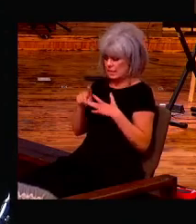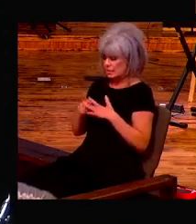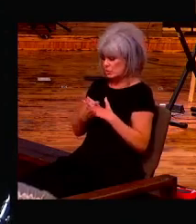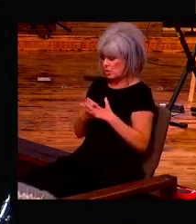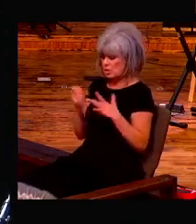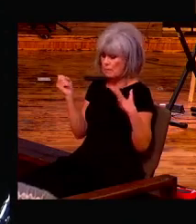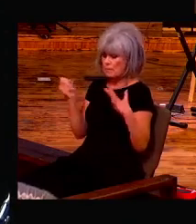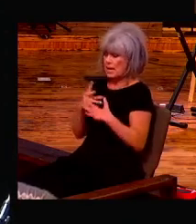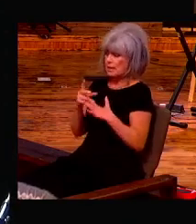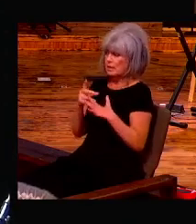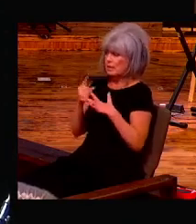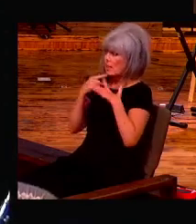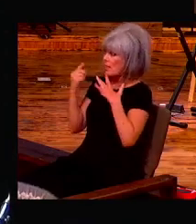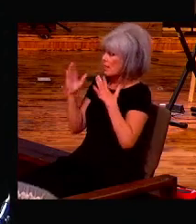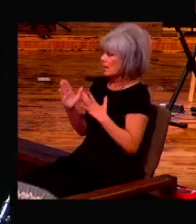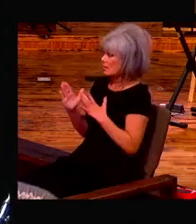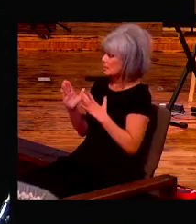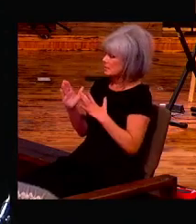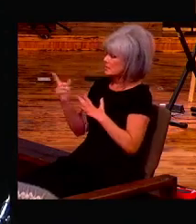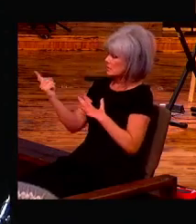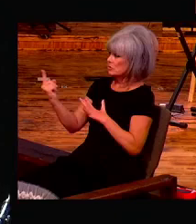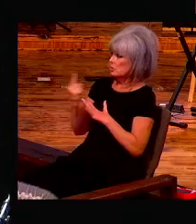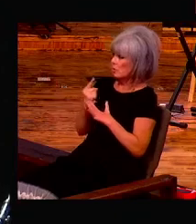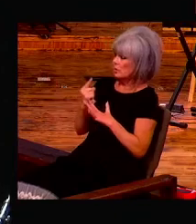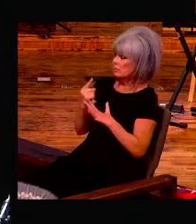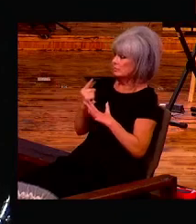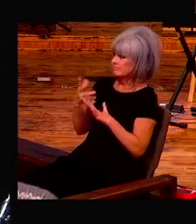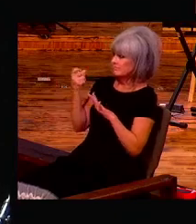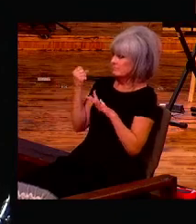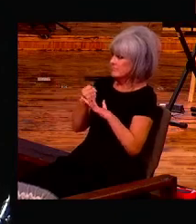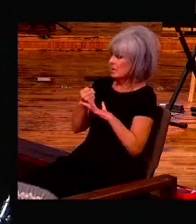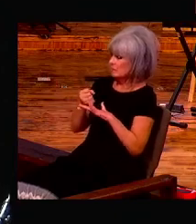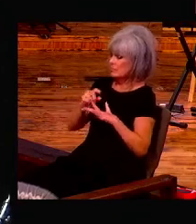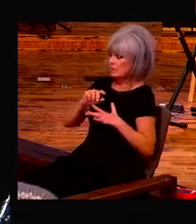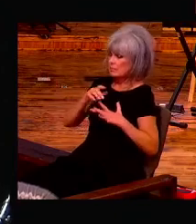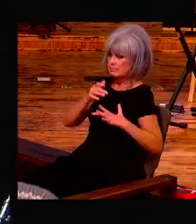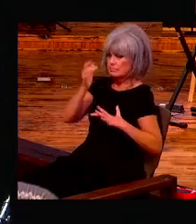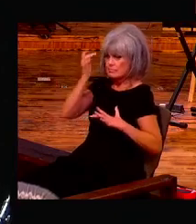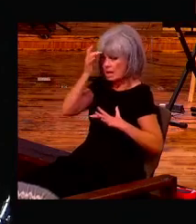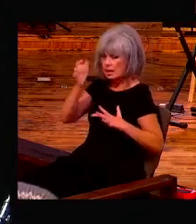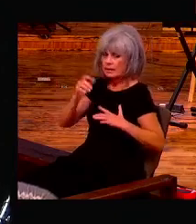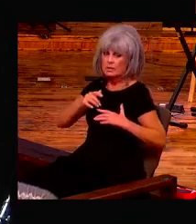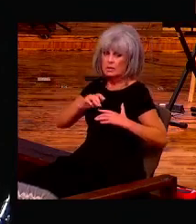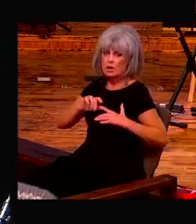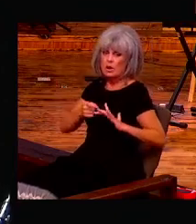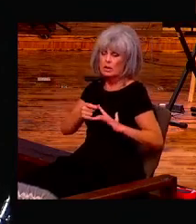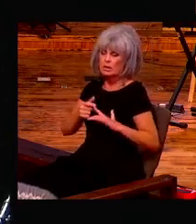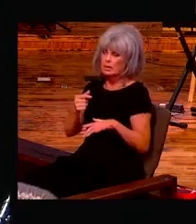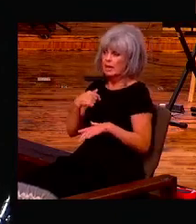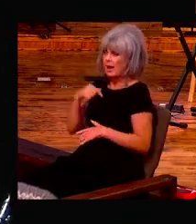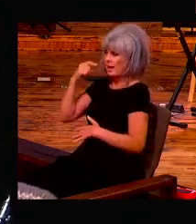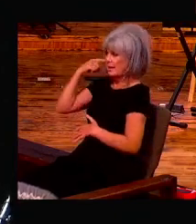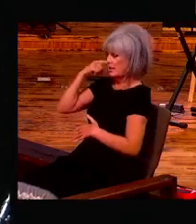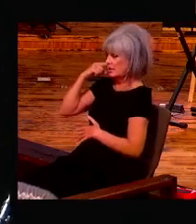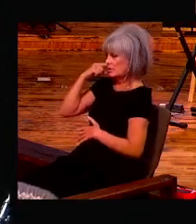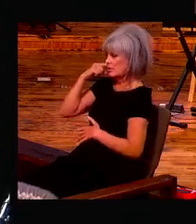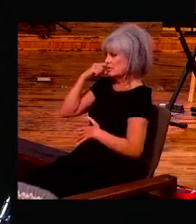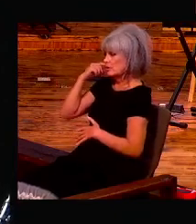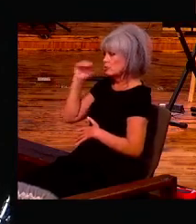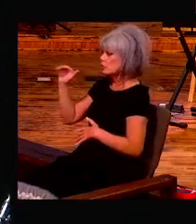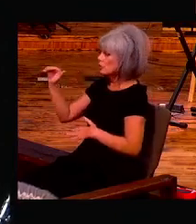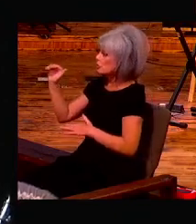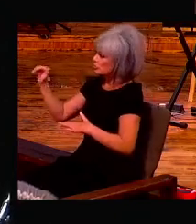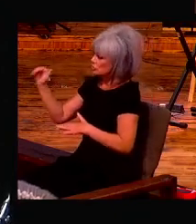like the enemy's about to come and attack my mind and my heart and this beautiful new gift, all I hear is, sir, sir, can we help? Can we help? I look over my